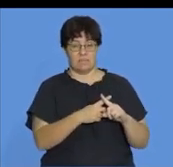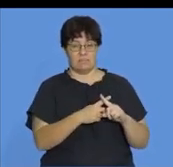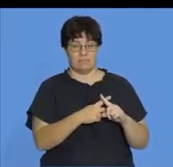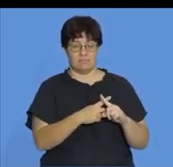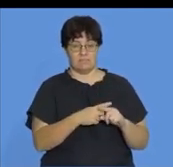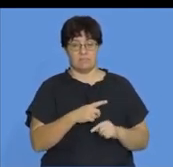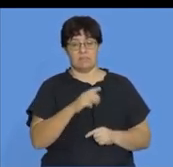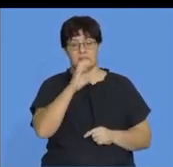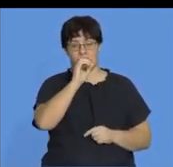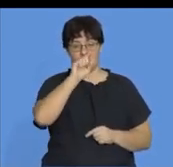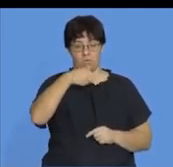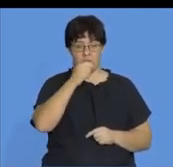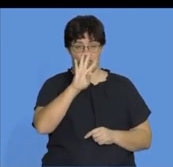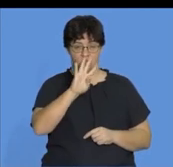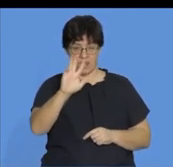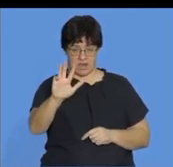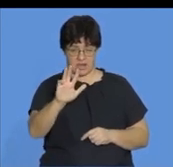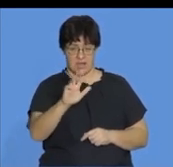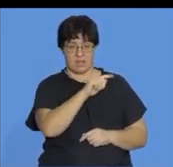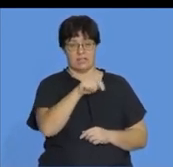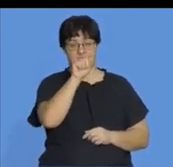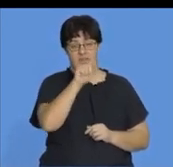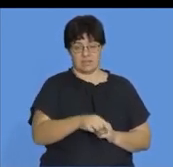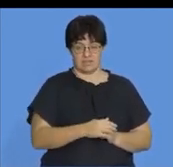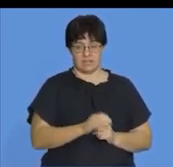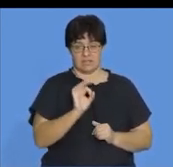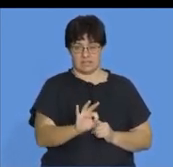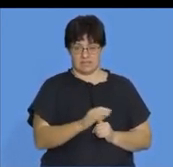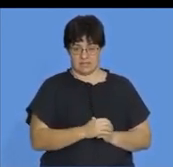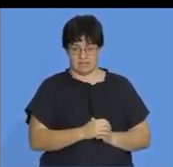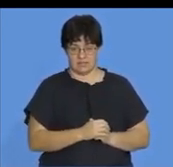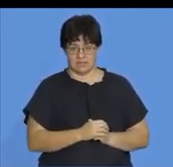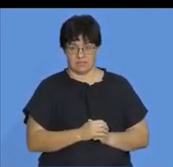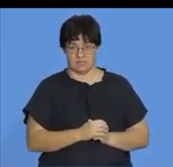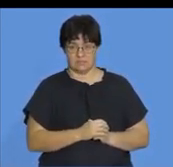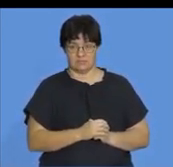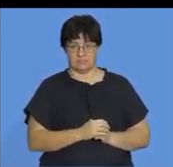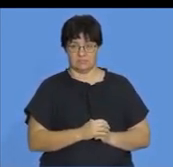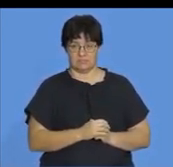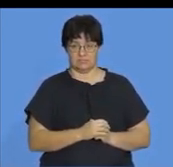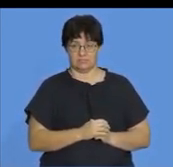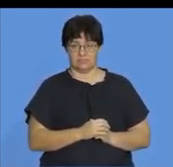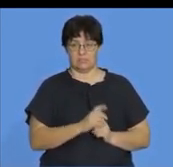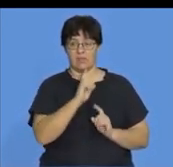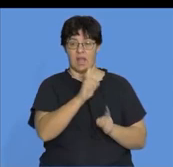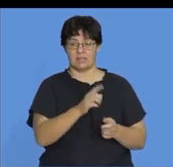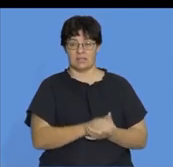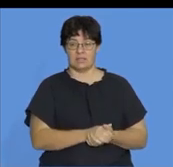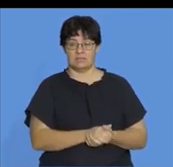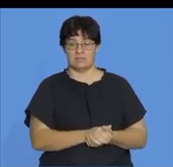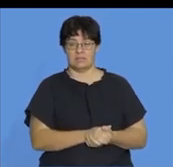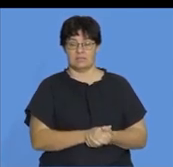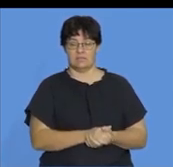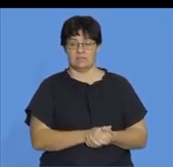multiplied by 0.49 divided by 3, okay? Right, our answer